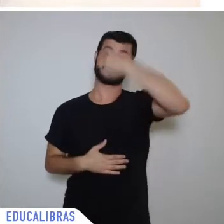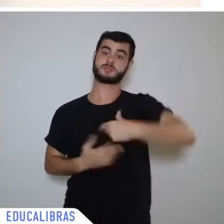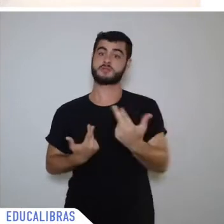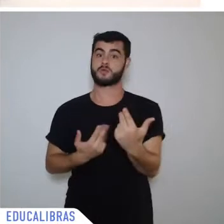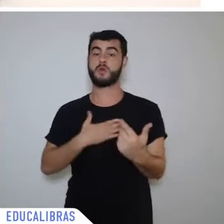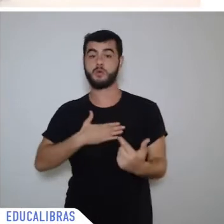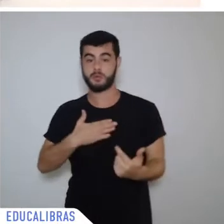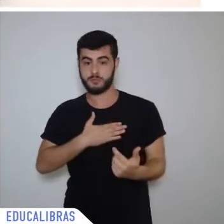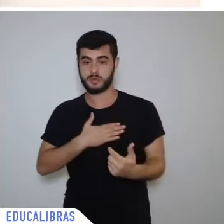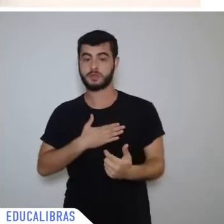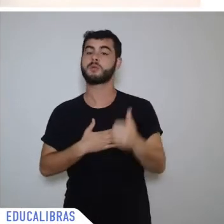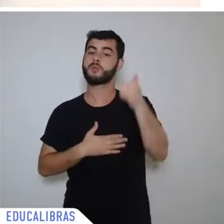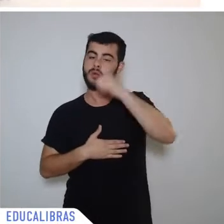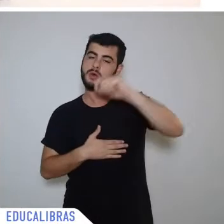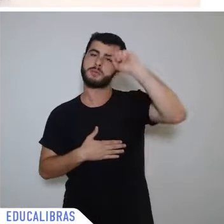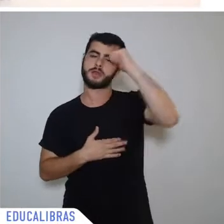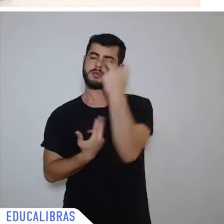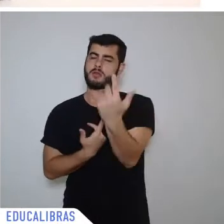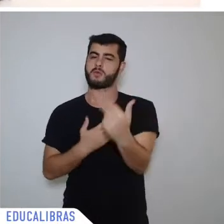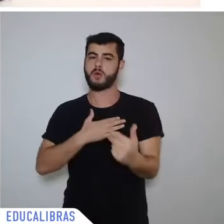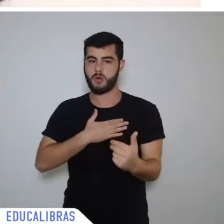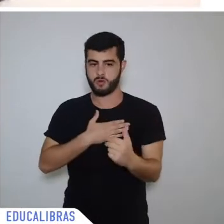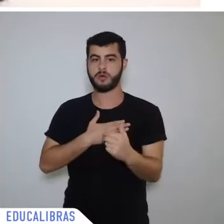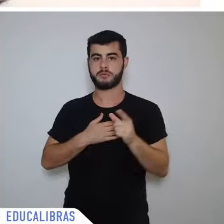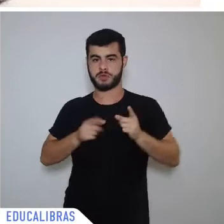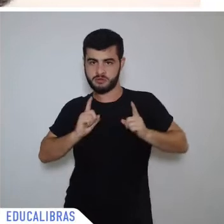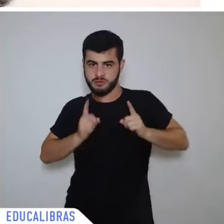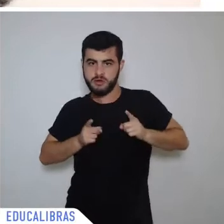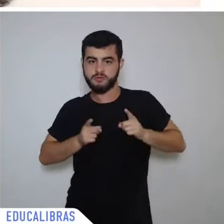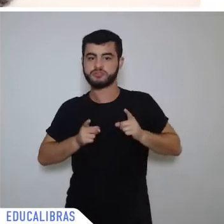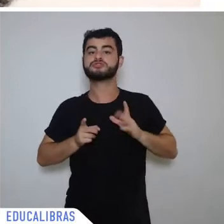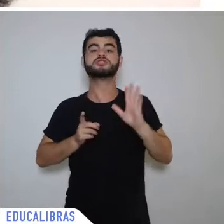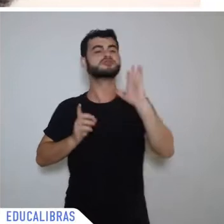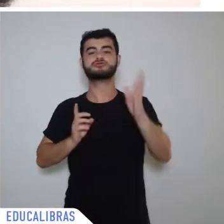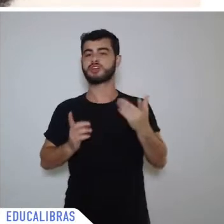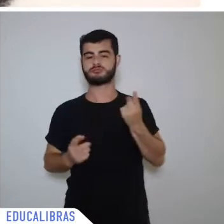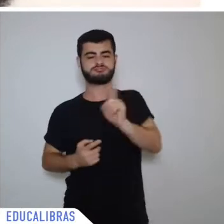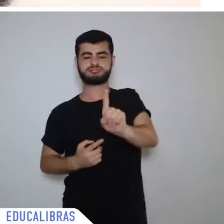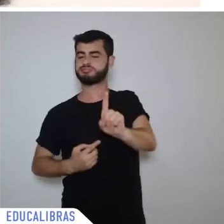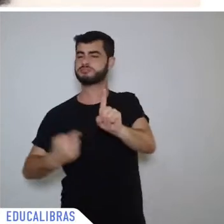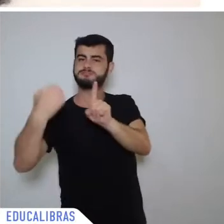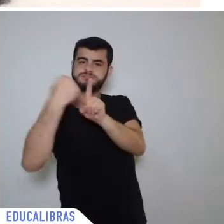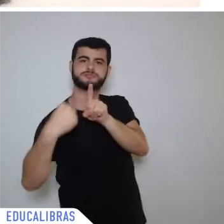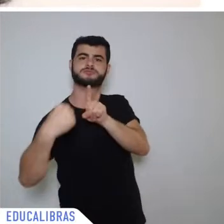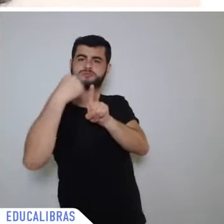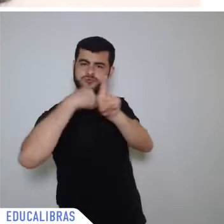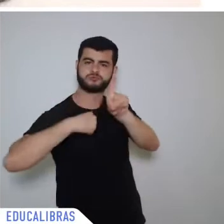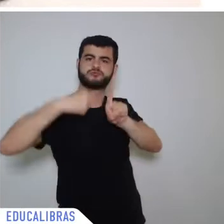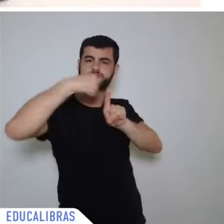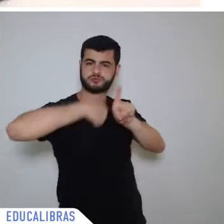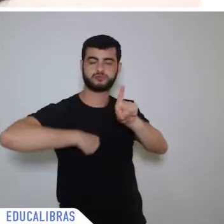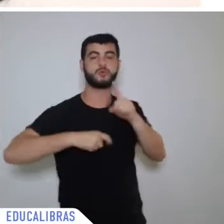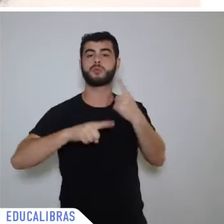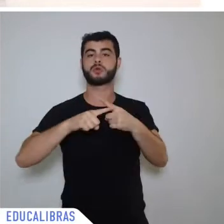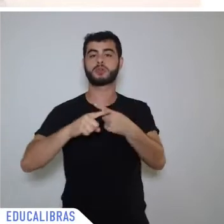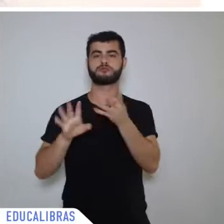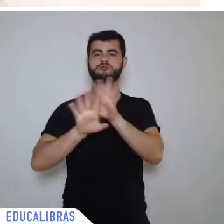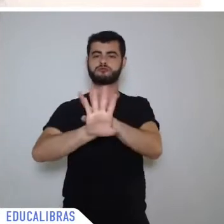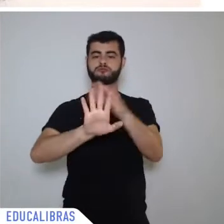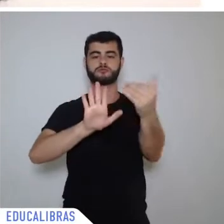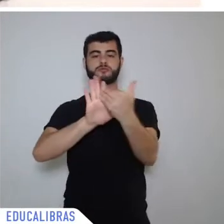bodies of transvestite or transgender women have always been